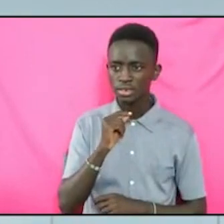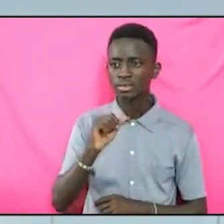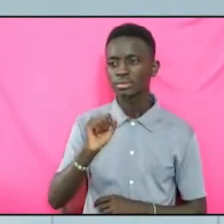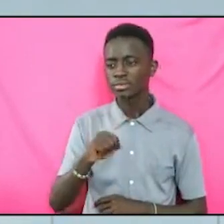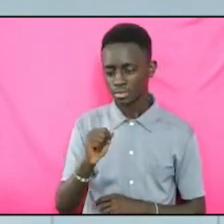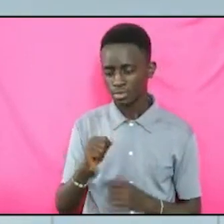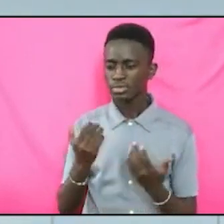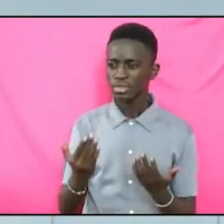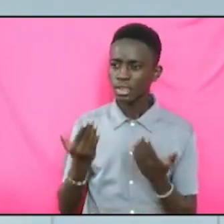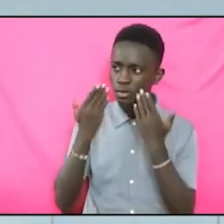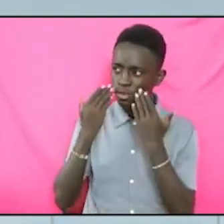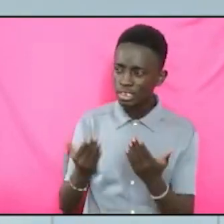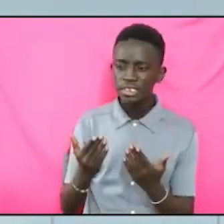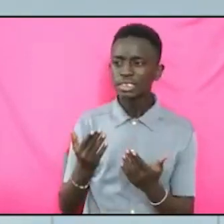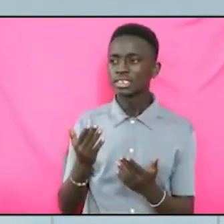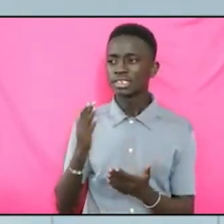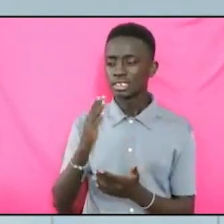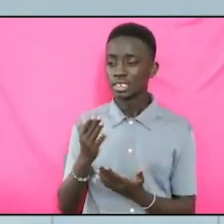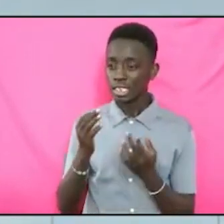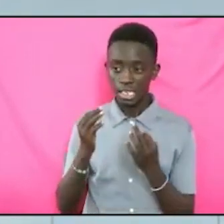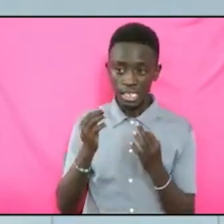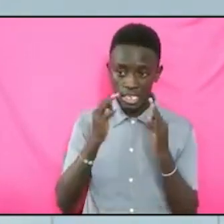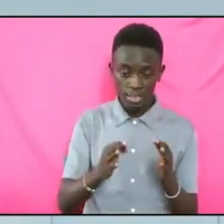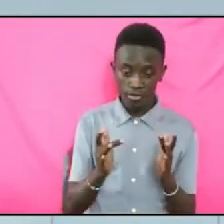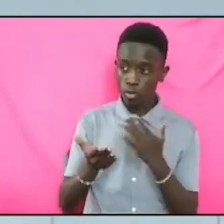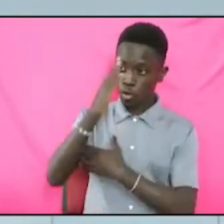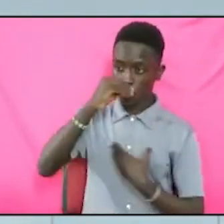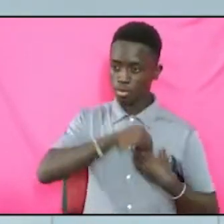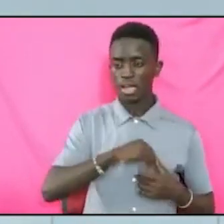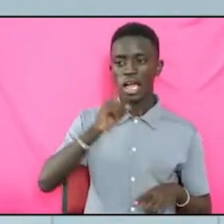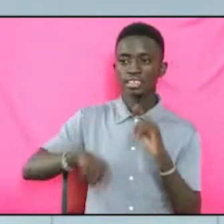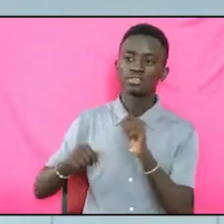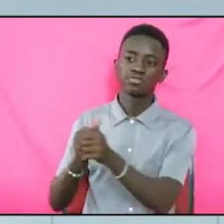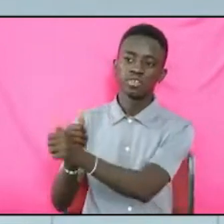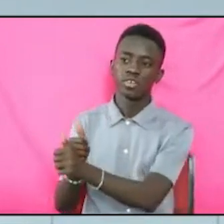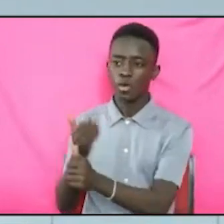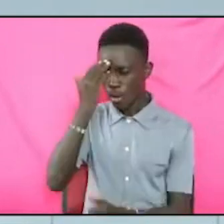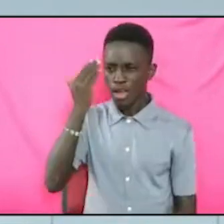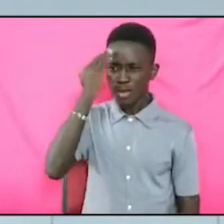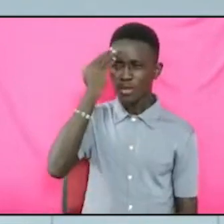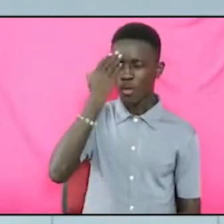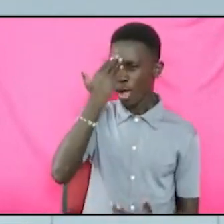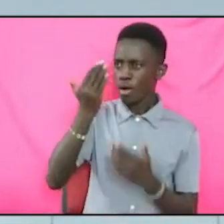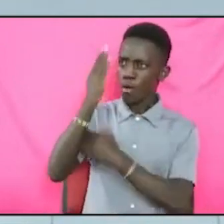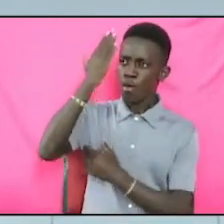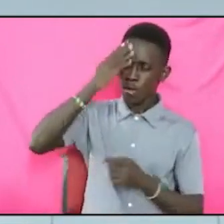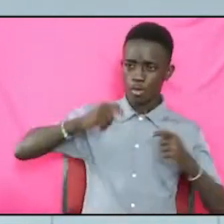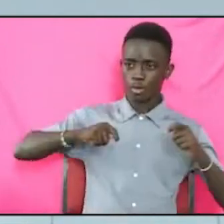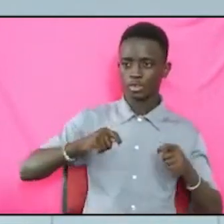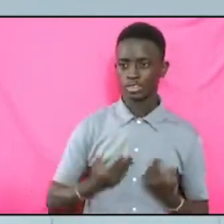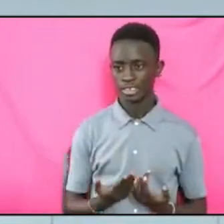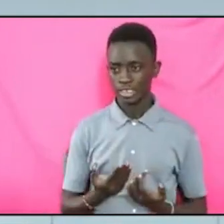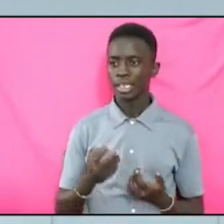A personal encounter with the Lord transforms us completely. It changes everything. And when I say everything,